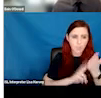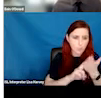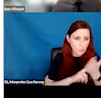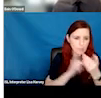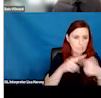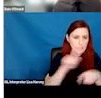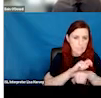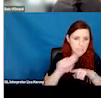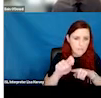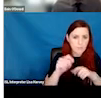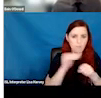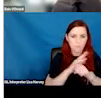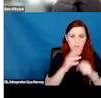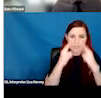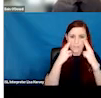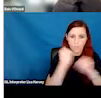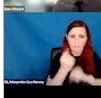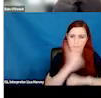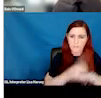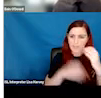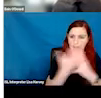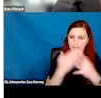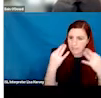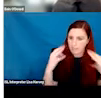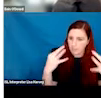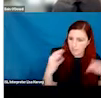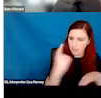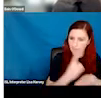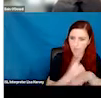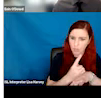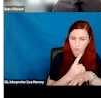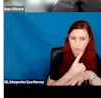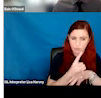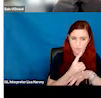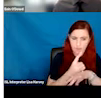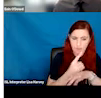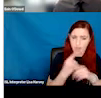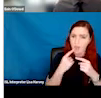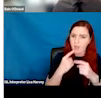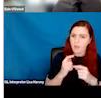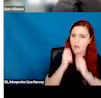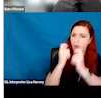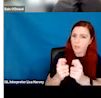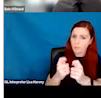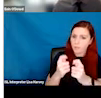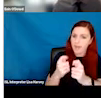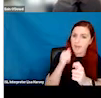a disability access certificate to be lodged and granted by the local authorities before the building can be